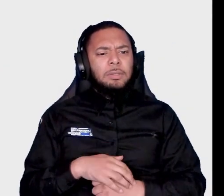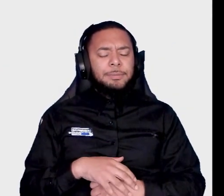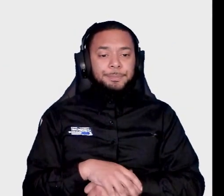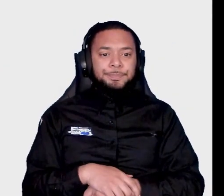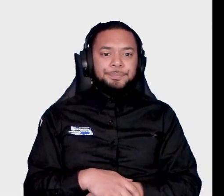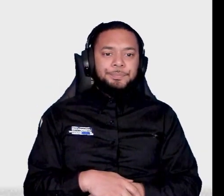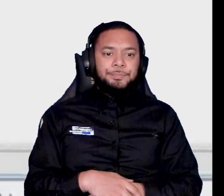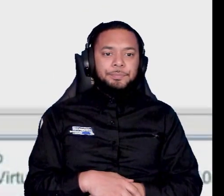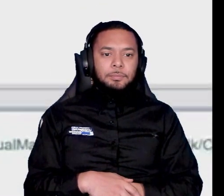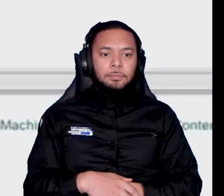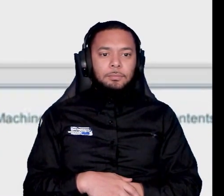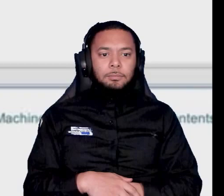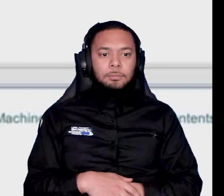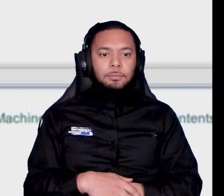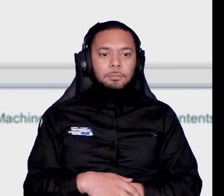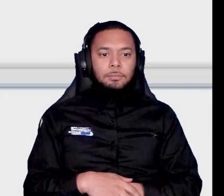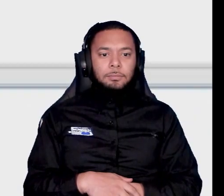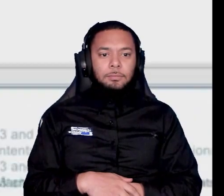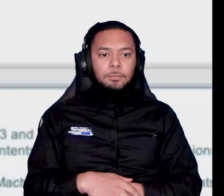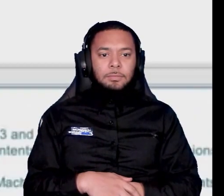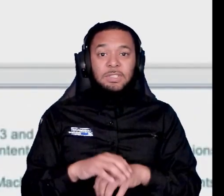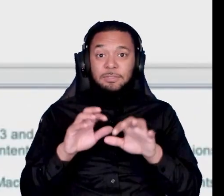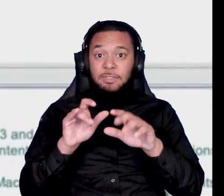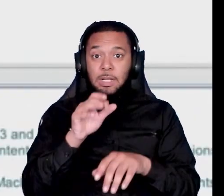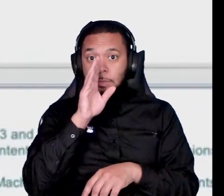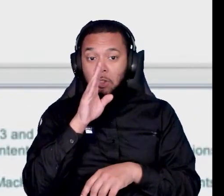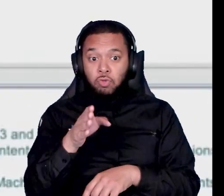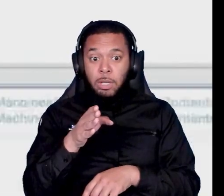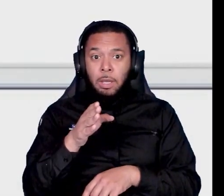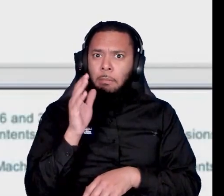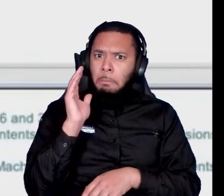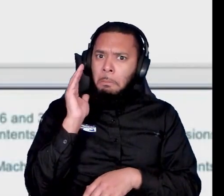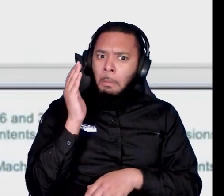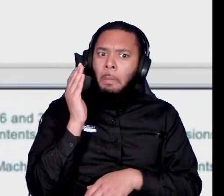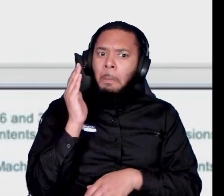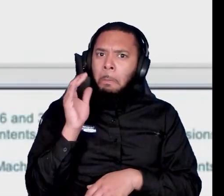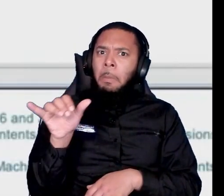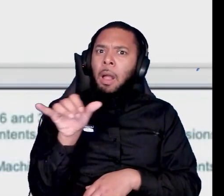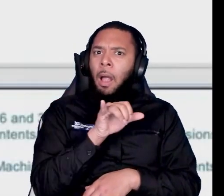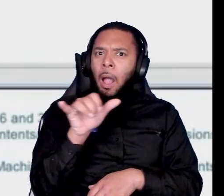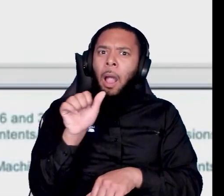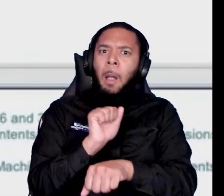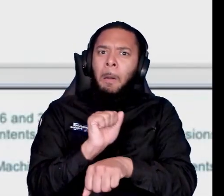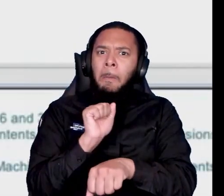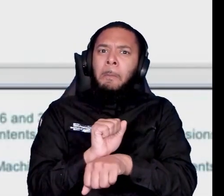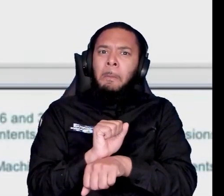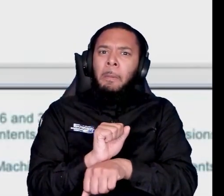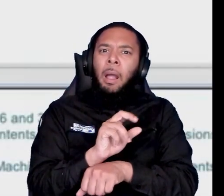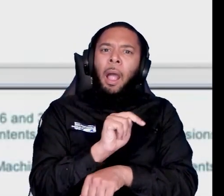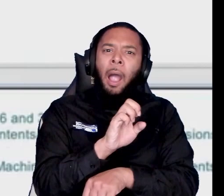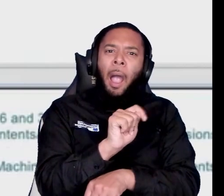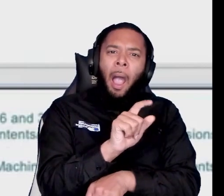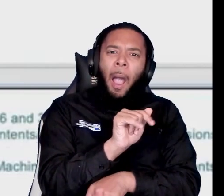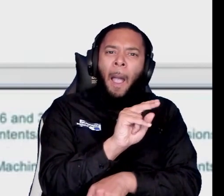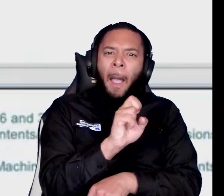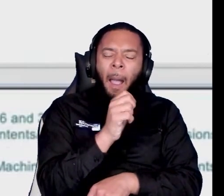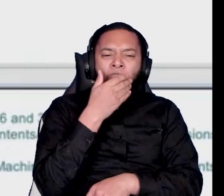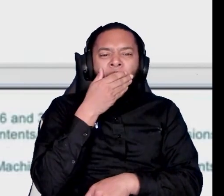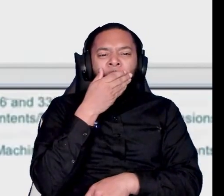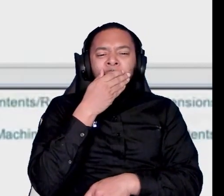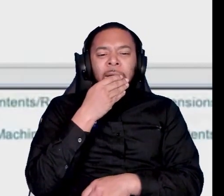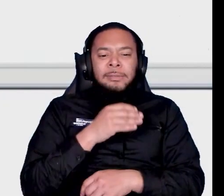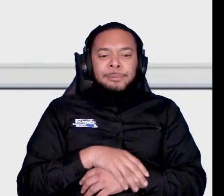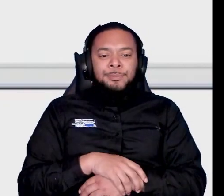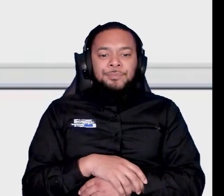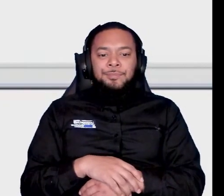just type this in alone, it will look like it's doing the same thing as next line. I type in a